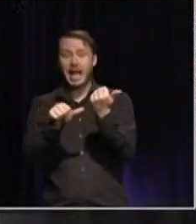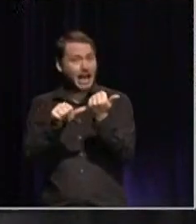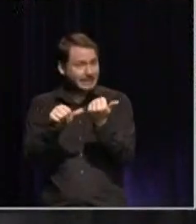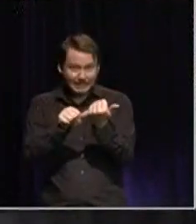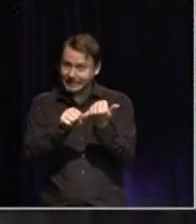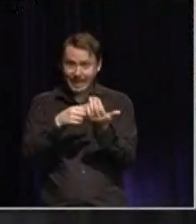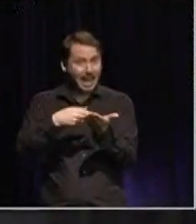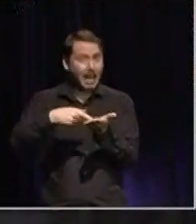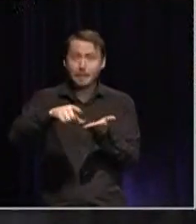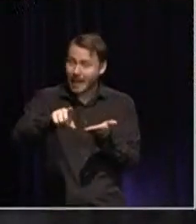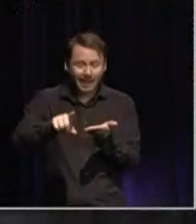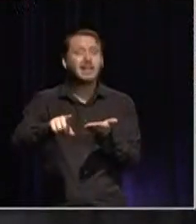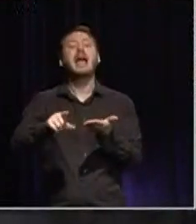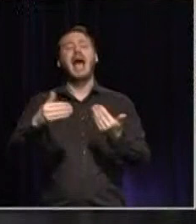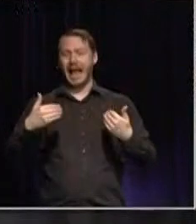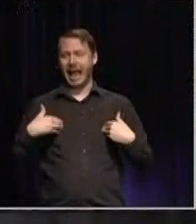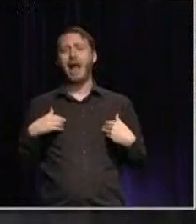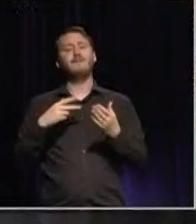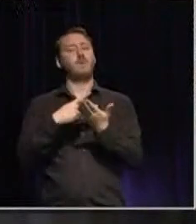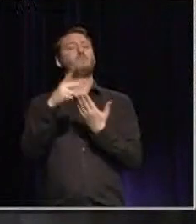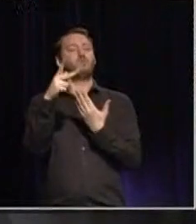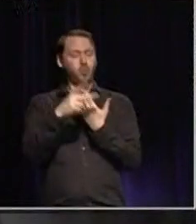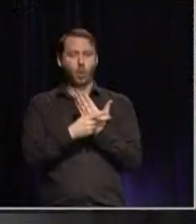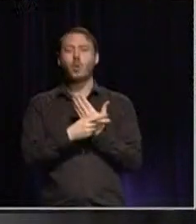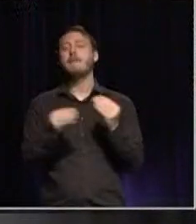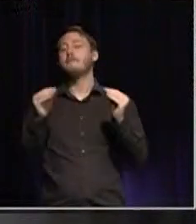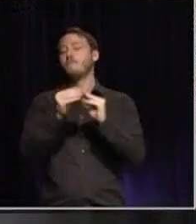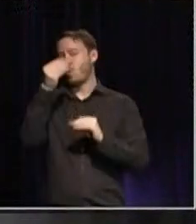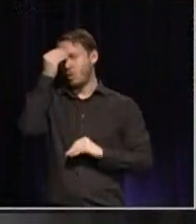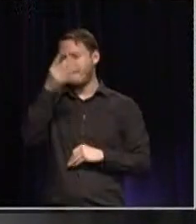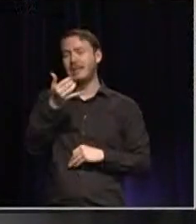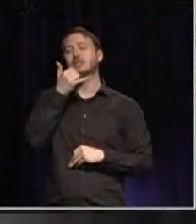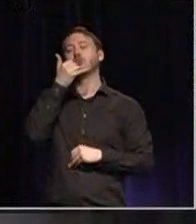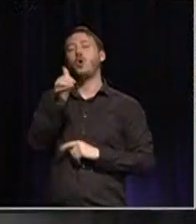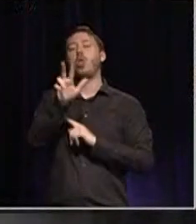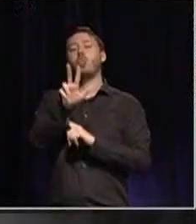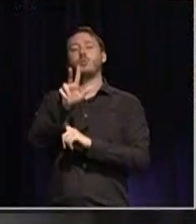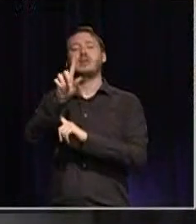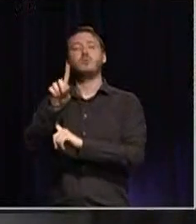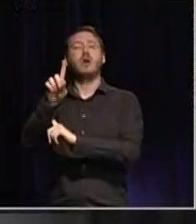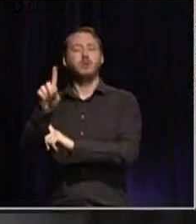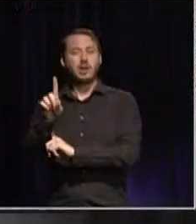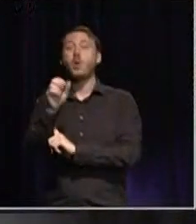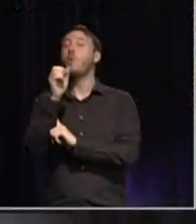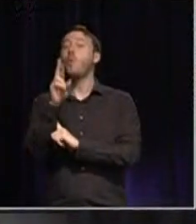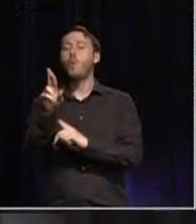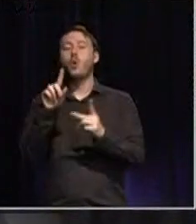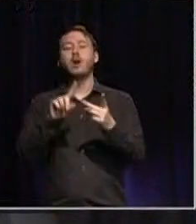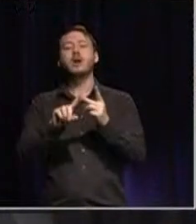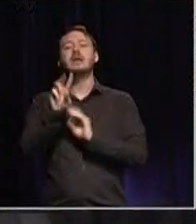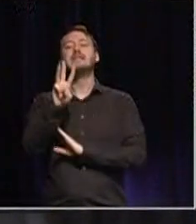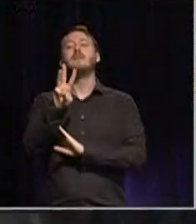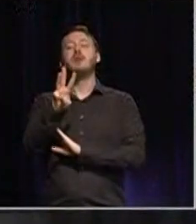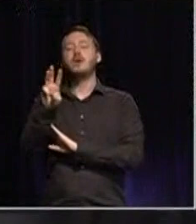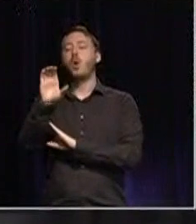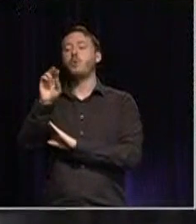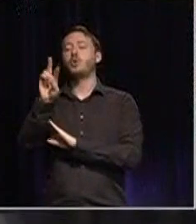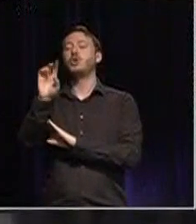rent assistance available throughout this pandemic, and you can get more information by calling 311 or by going to the website